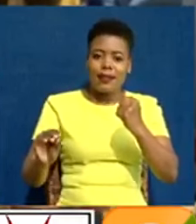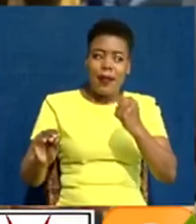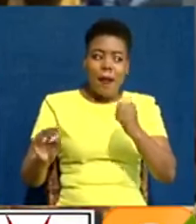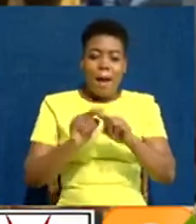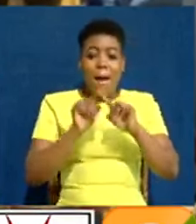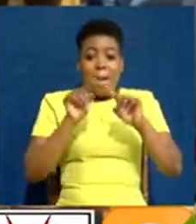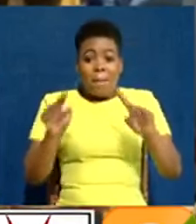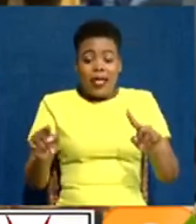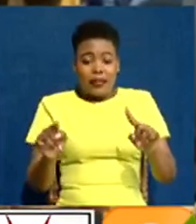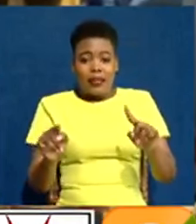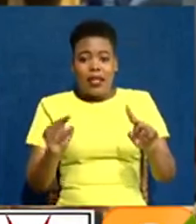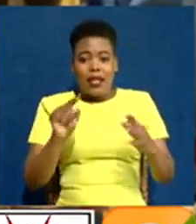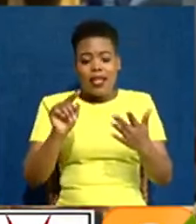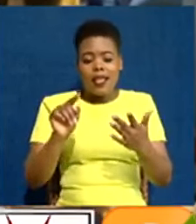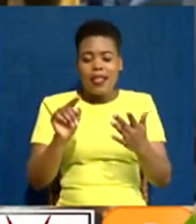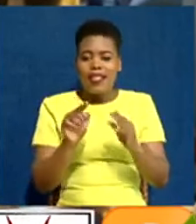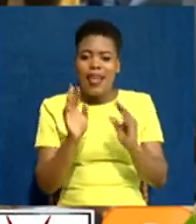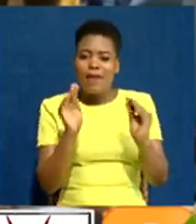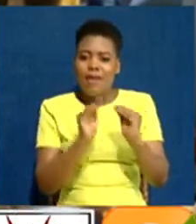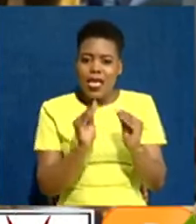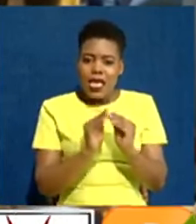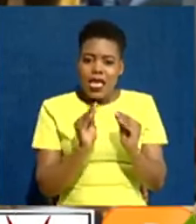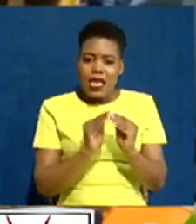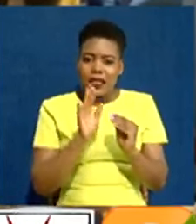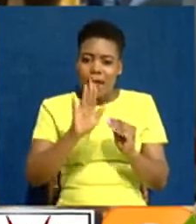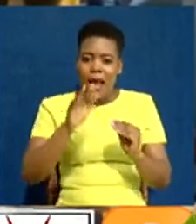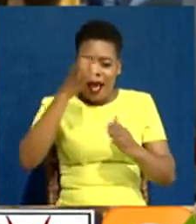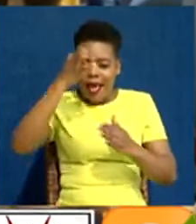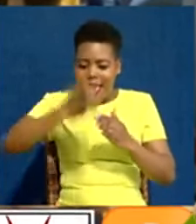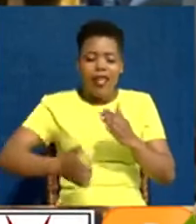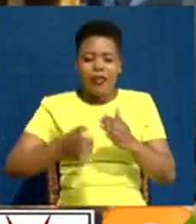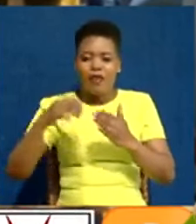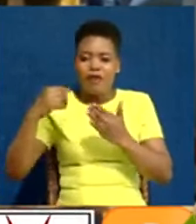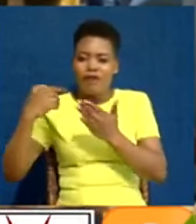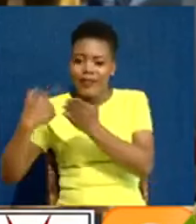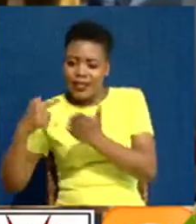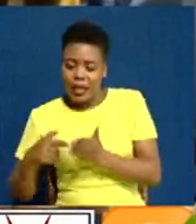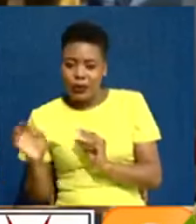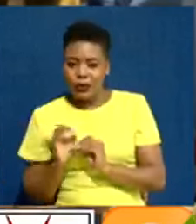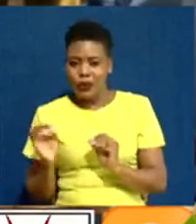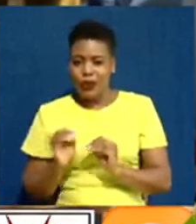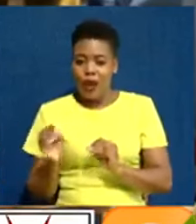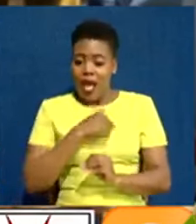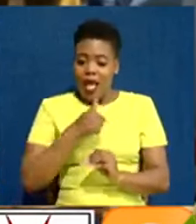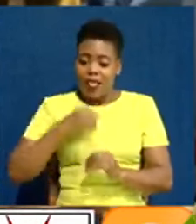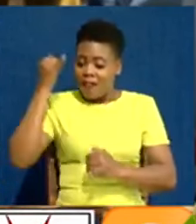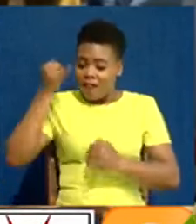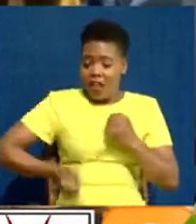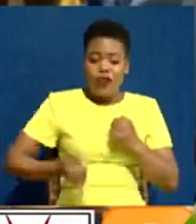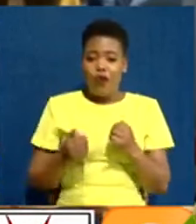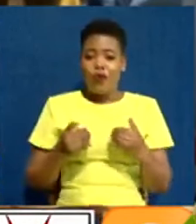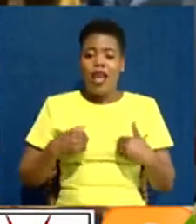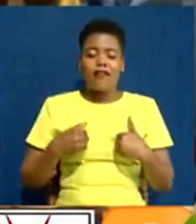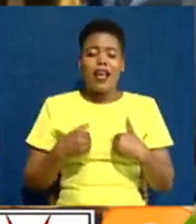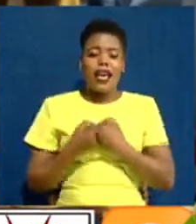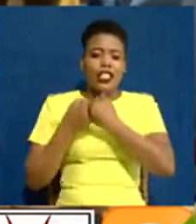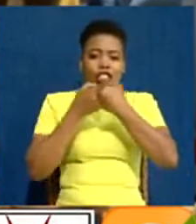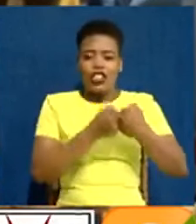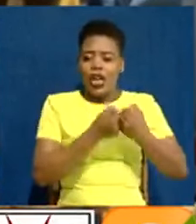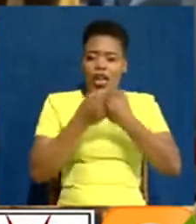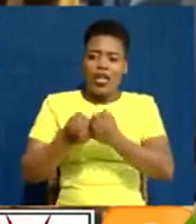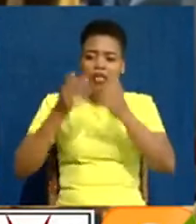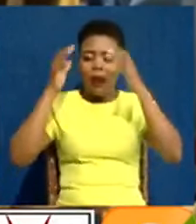But they didn't meet their end of the bargain. And we ended up with a big crisis. As I have